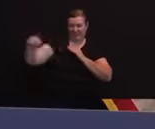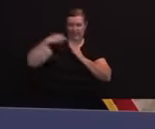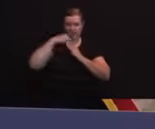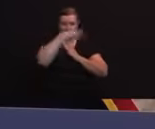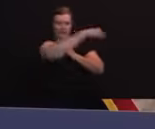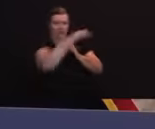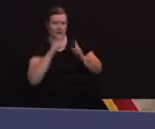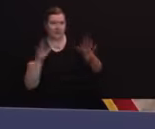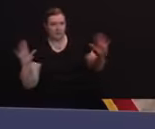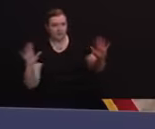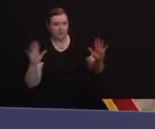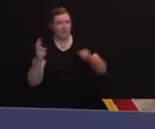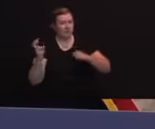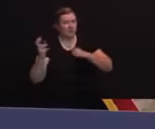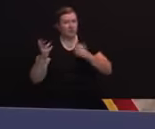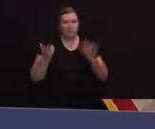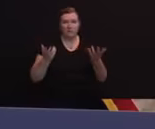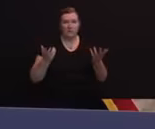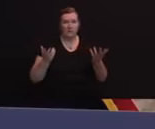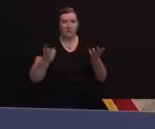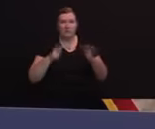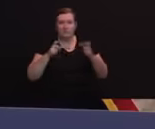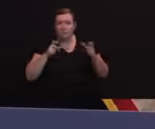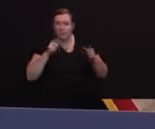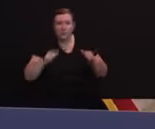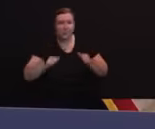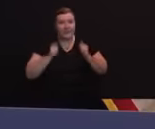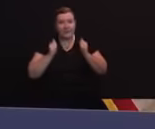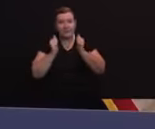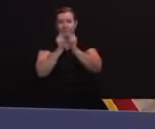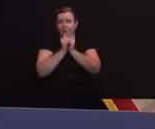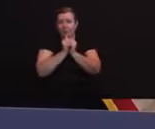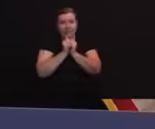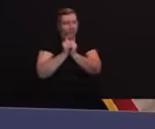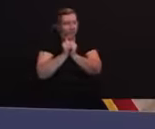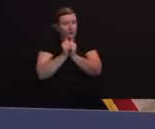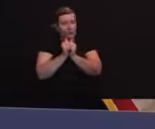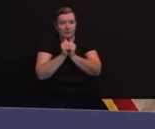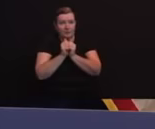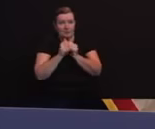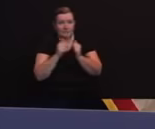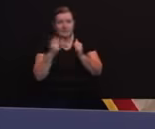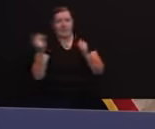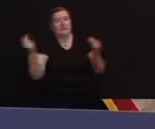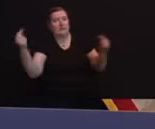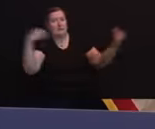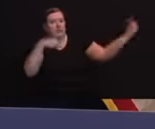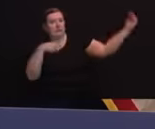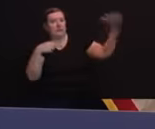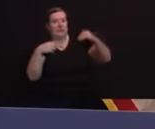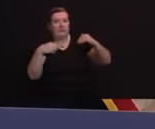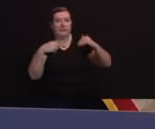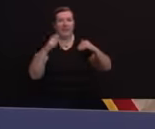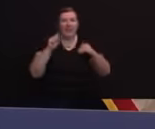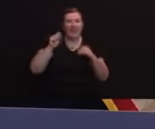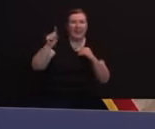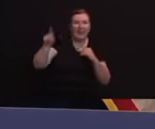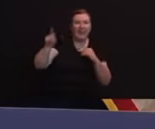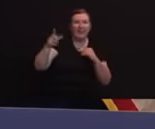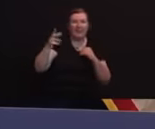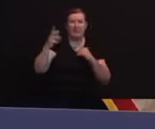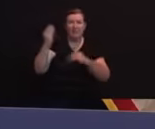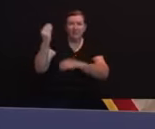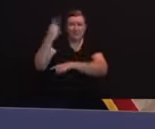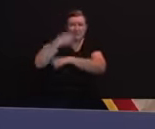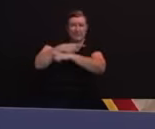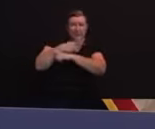people outside of their households for 14 days before the gathering. Well,